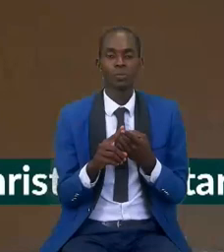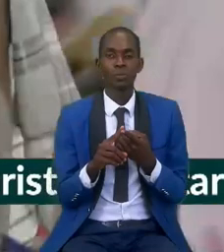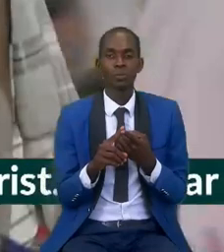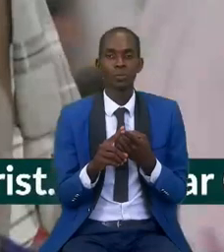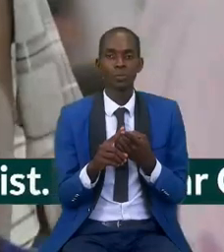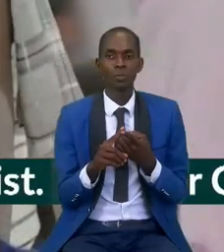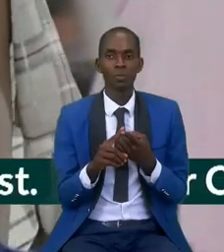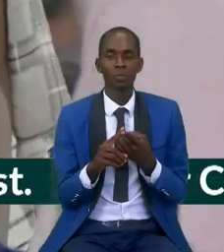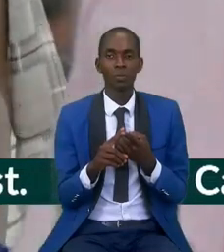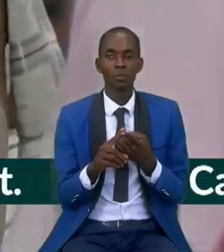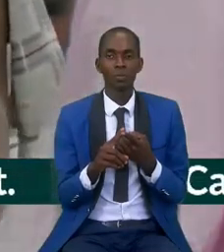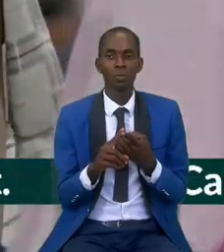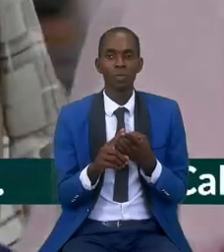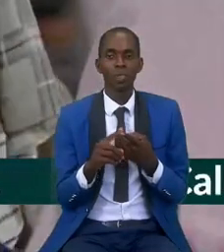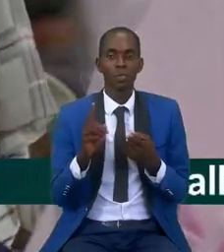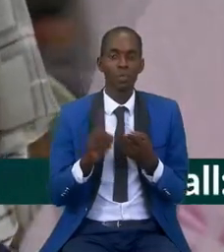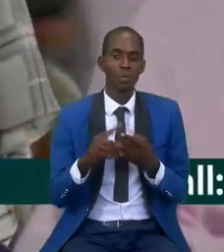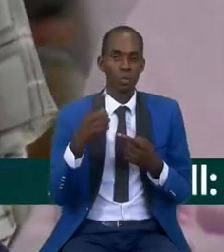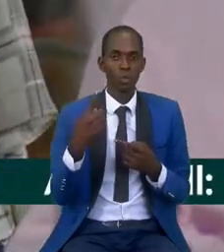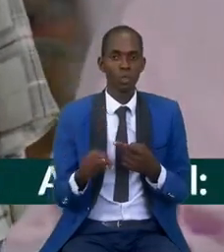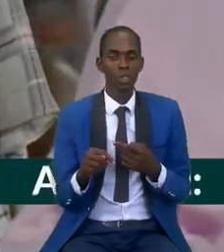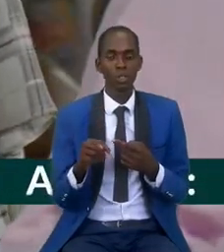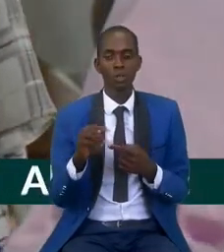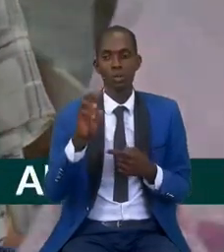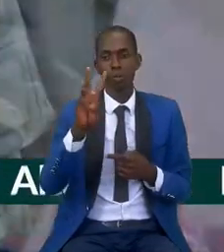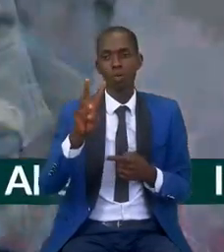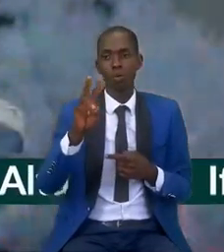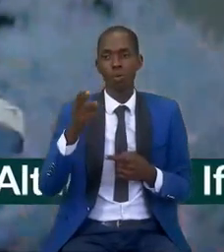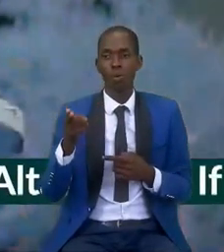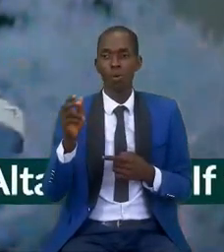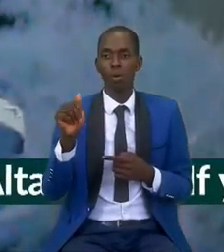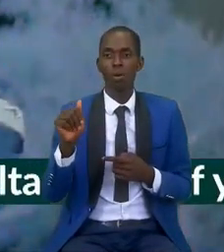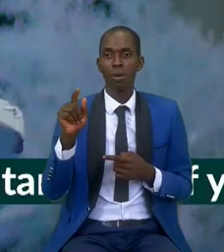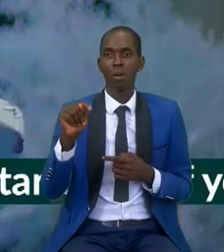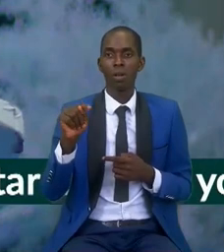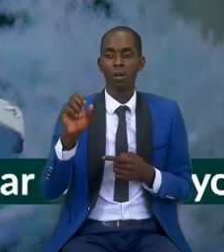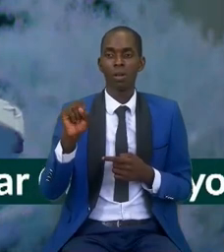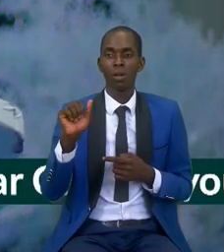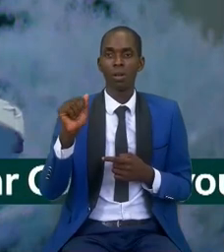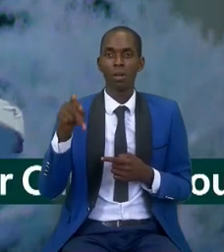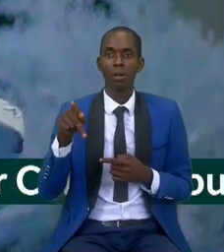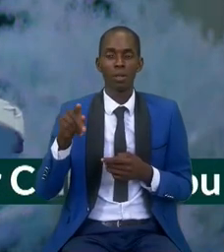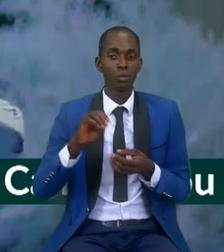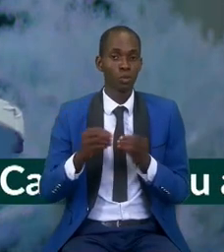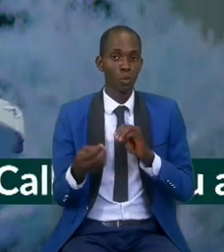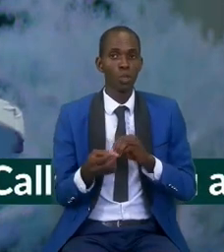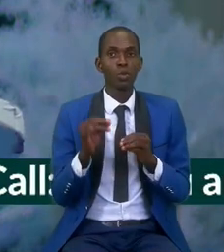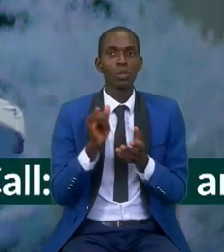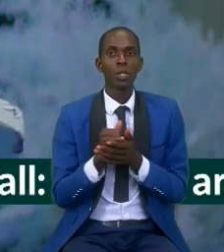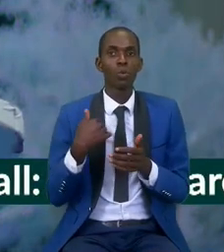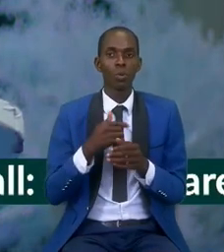so that will be your father help to you plus two three four